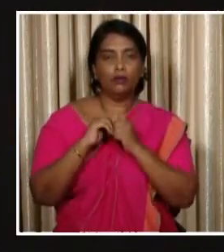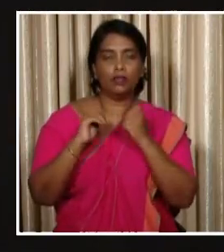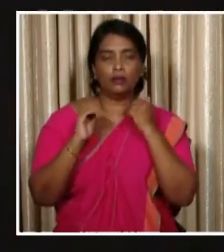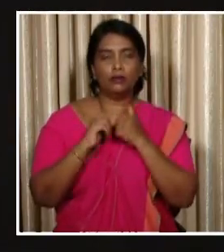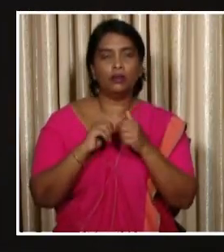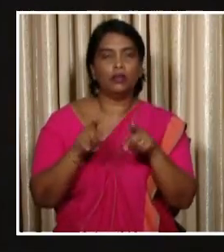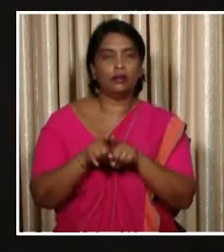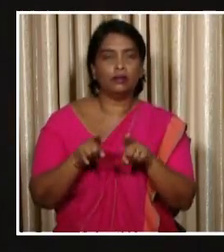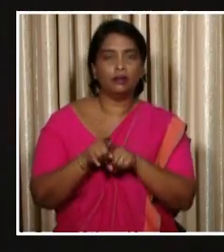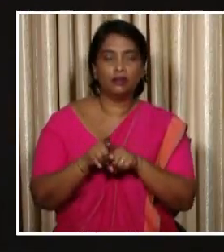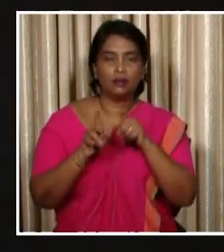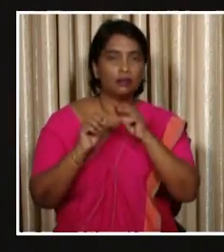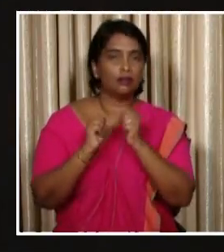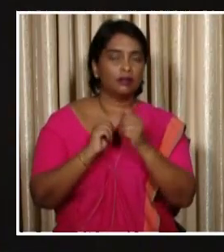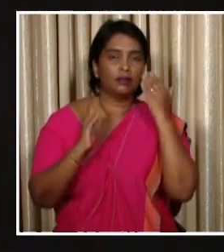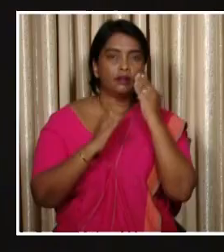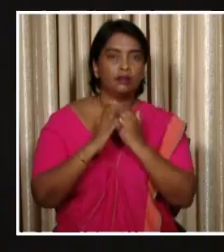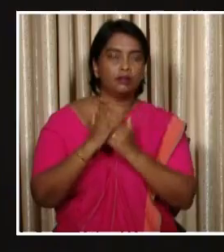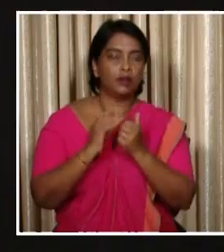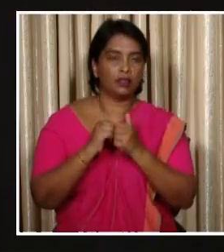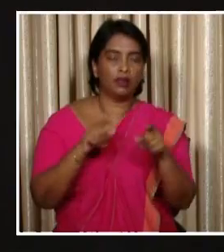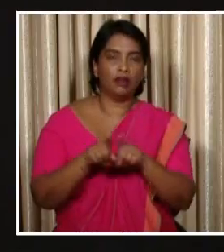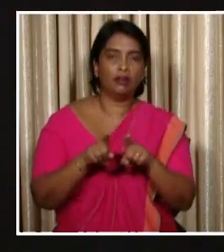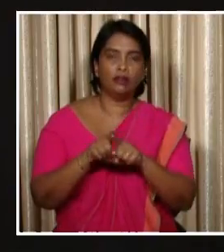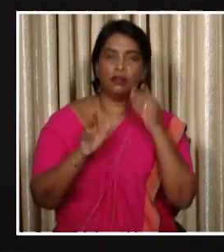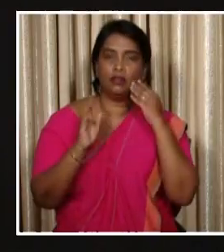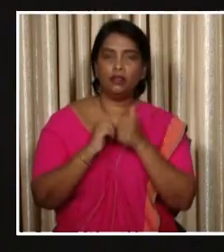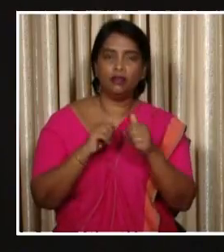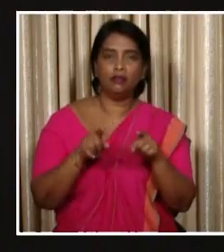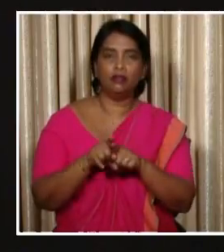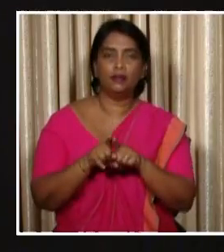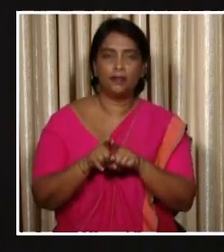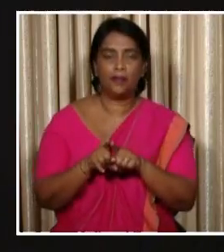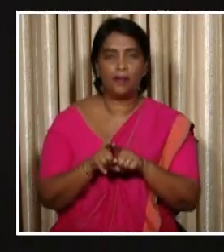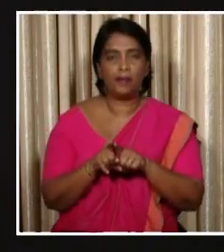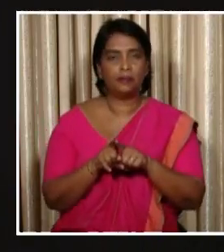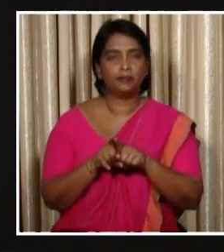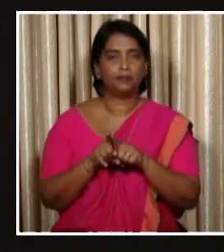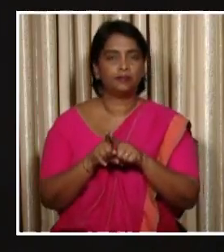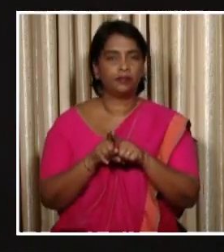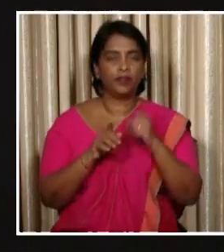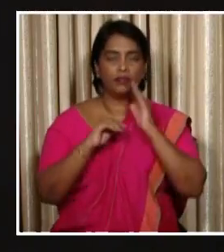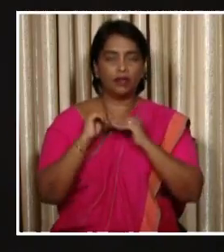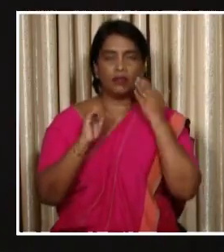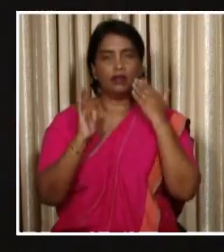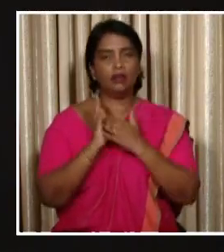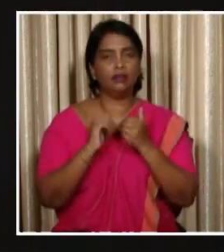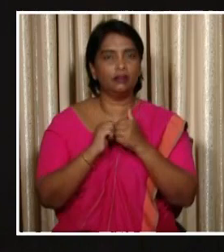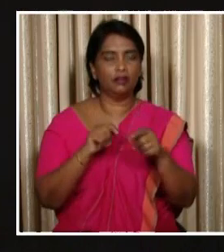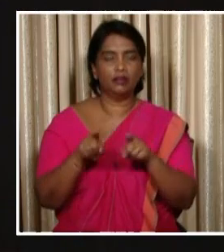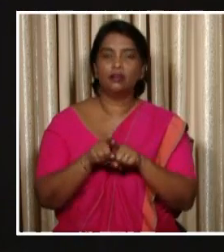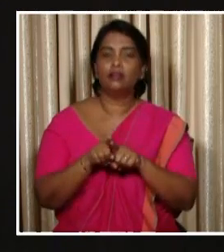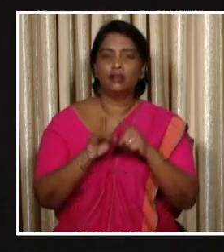we clearly indicated to the global community that we will not derail from the IMF program. We kept our